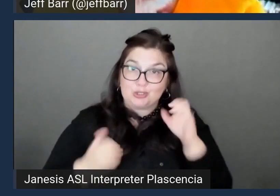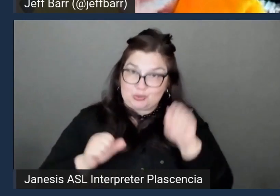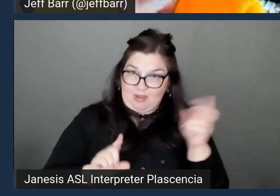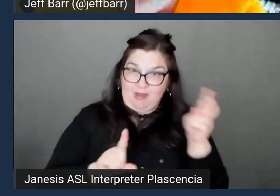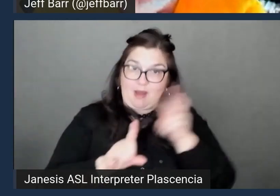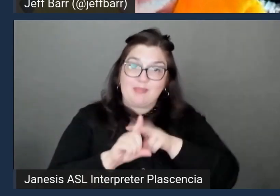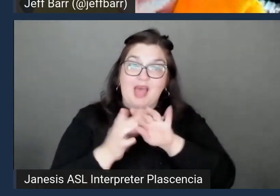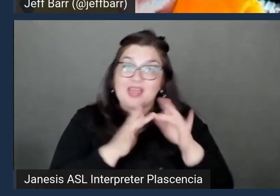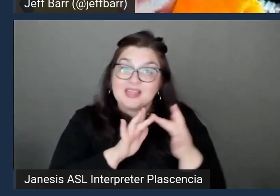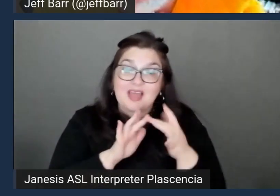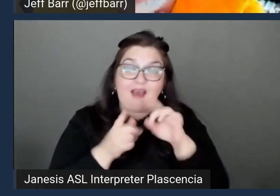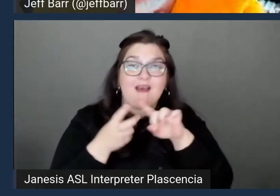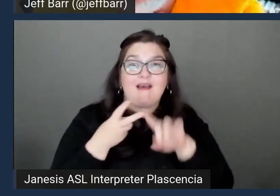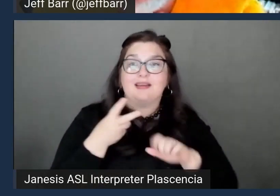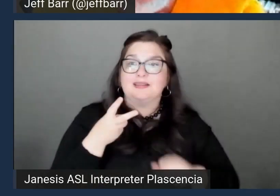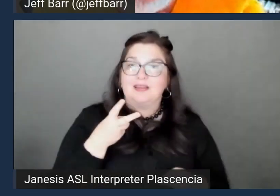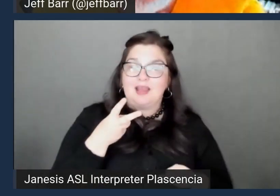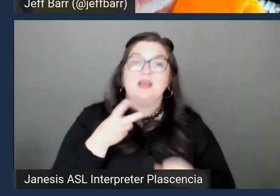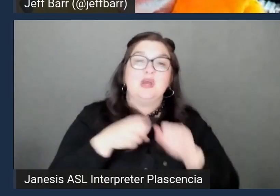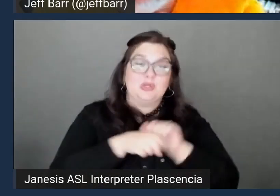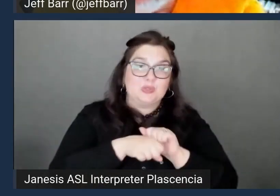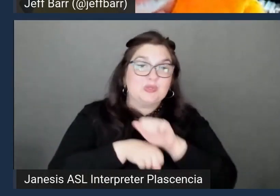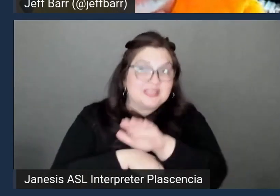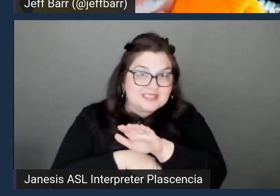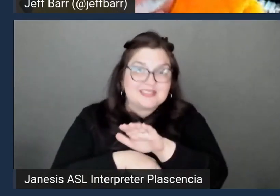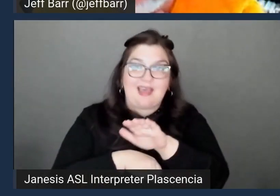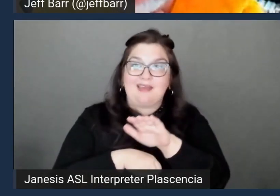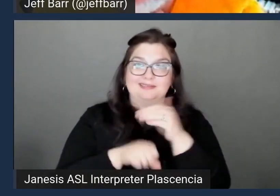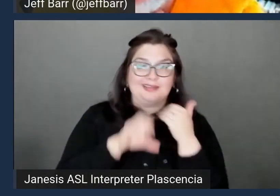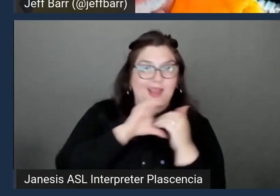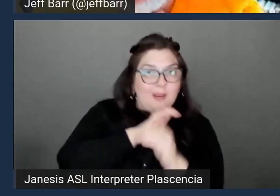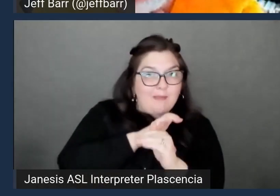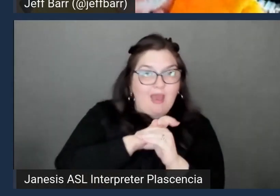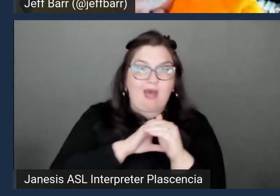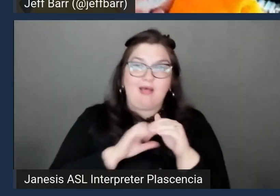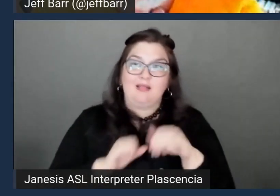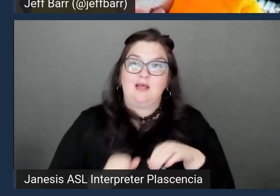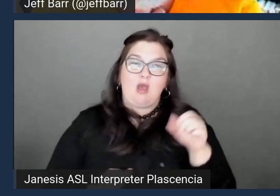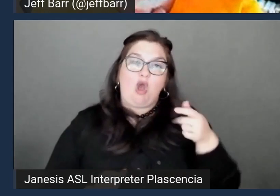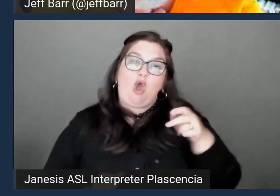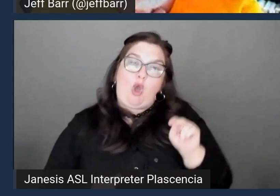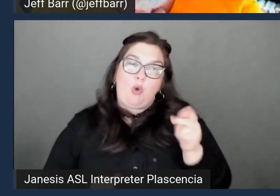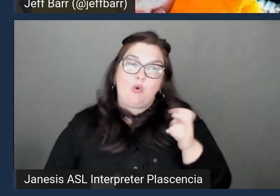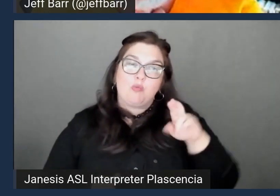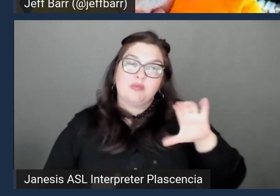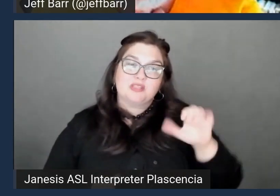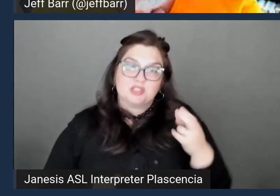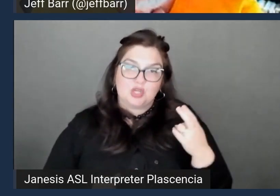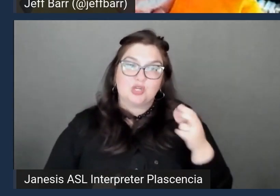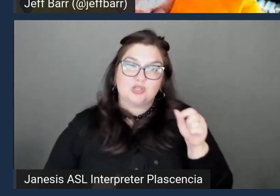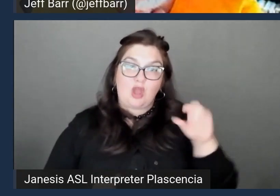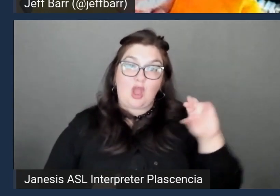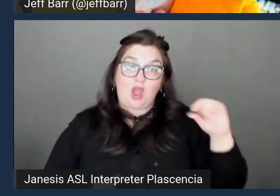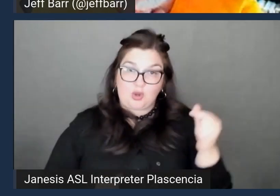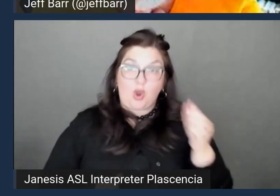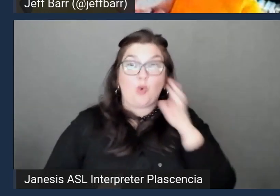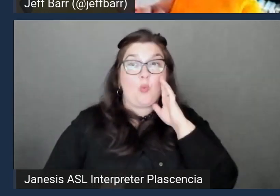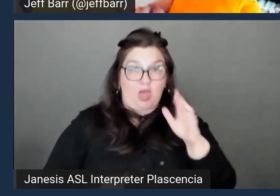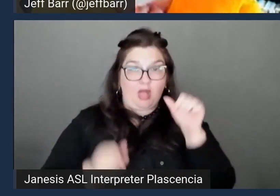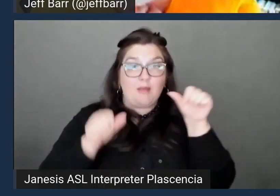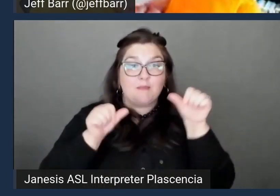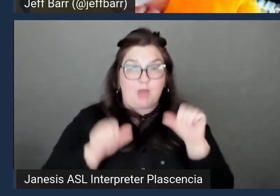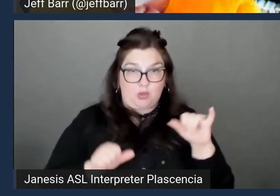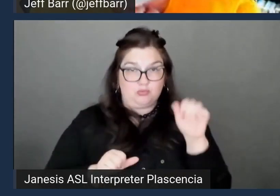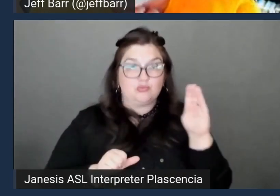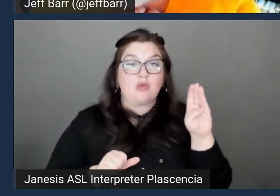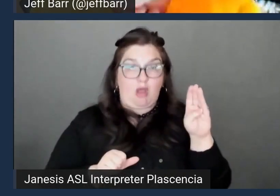You can send us a note over email. If you go to opensearch.org, soon enough, there are going to be job postings there as well, and you can go and